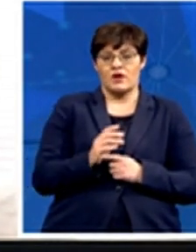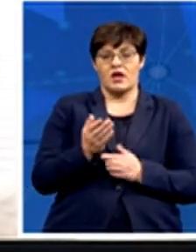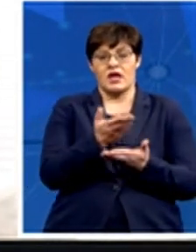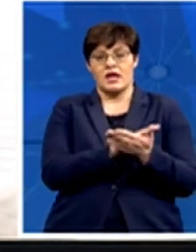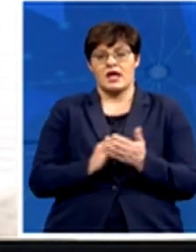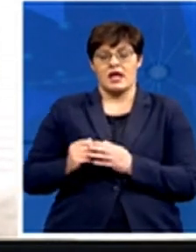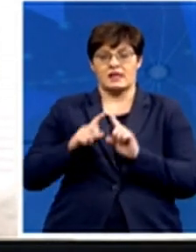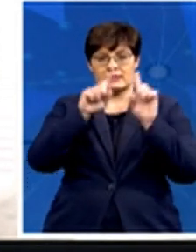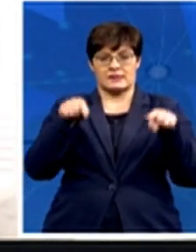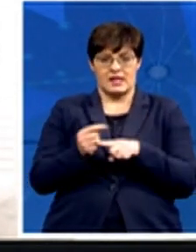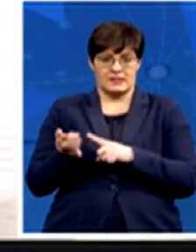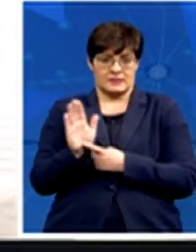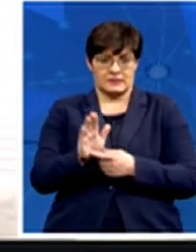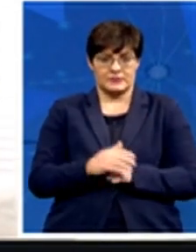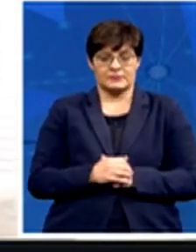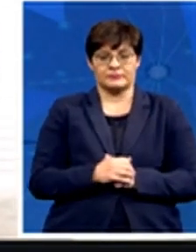Okay.